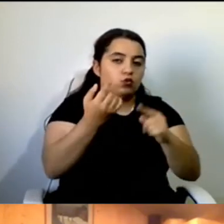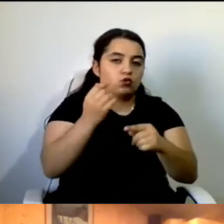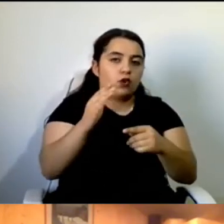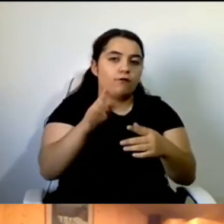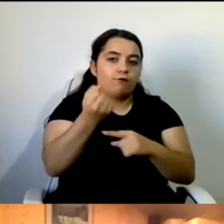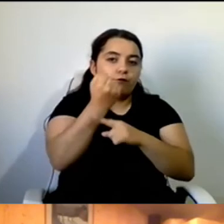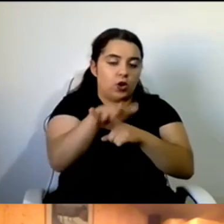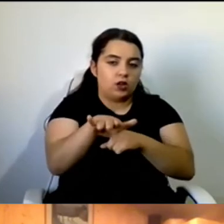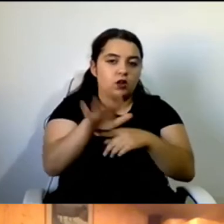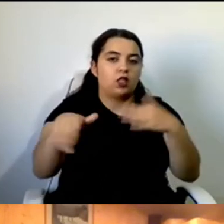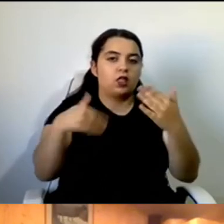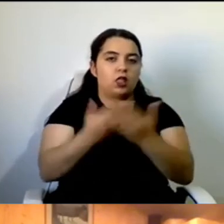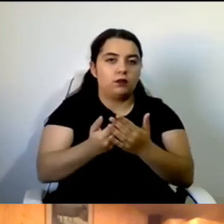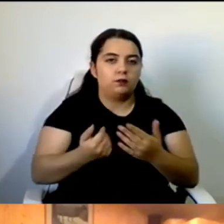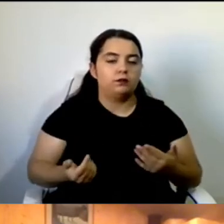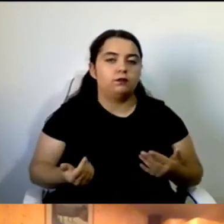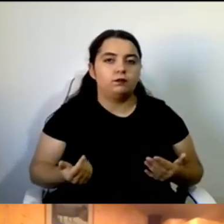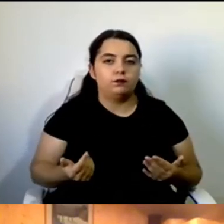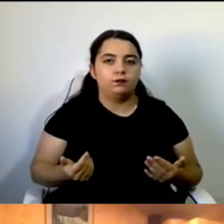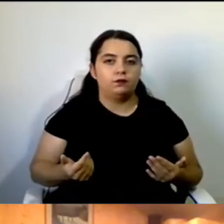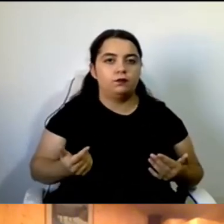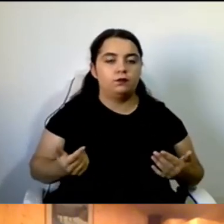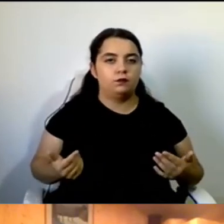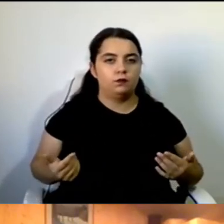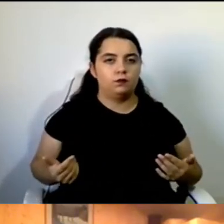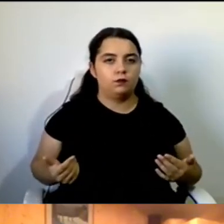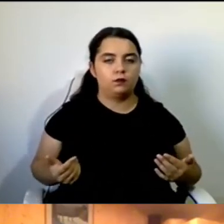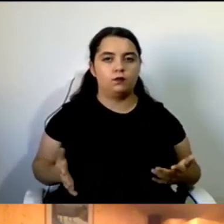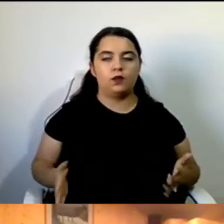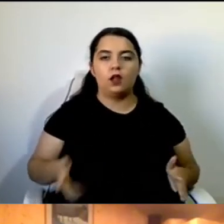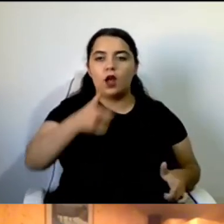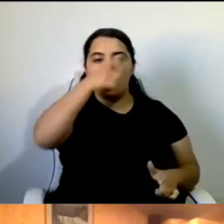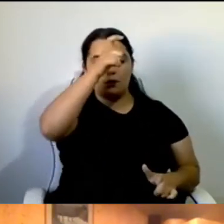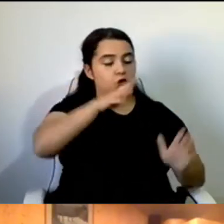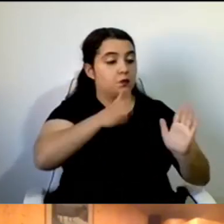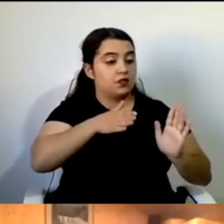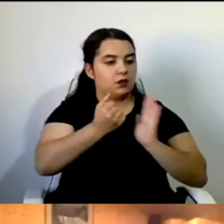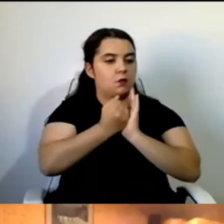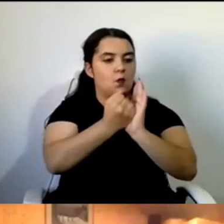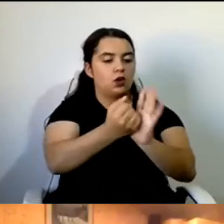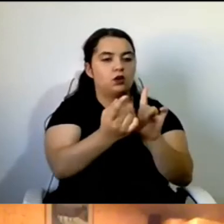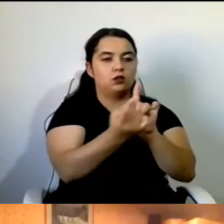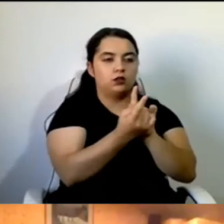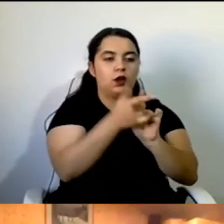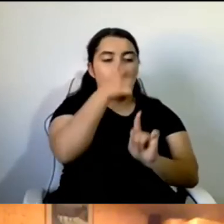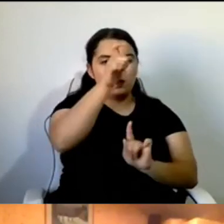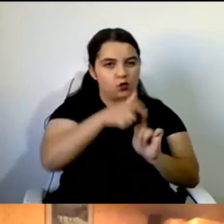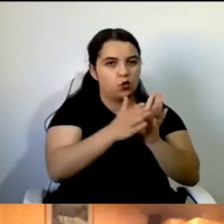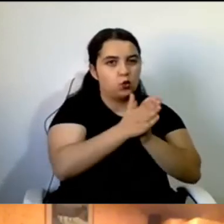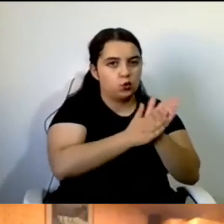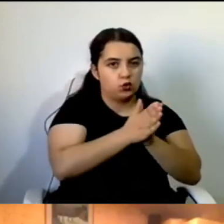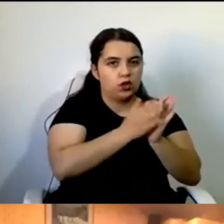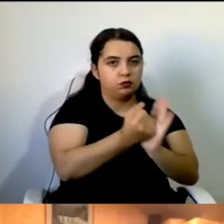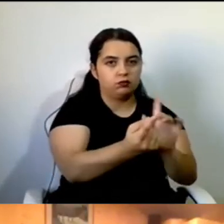As the person needing the personal assistance, the user, for example, in independent living, we do have to go through a couple of courses to be